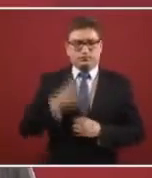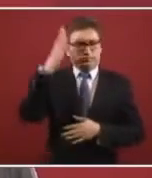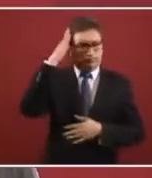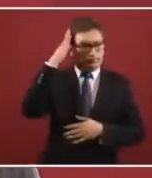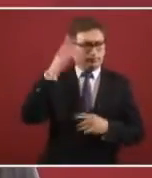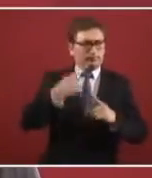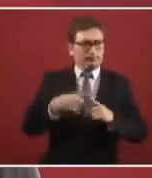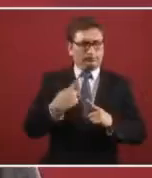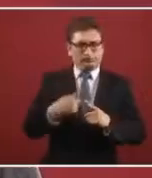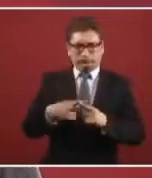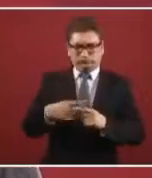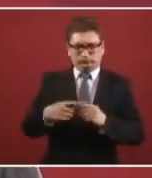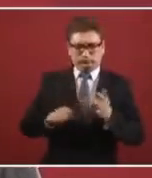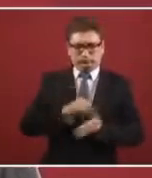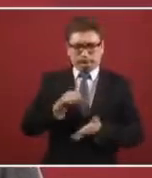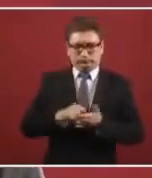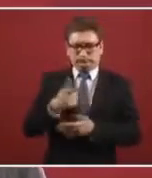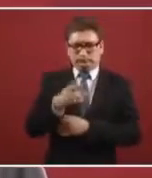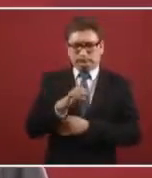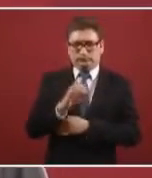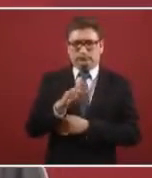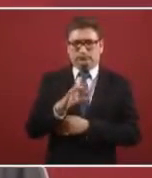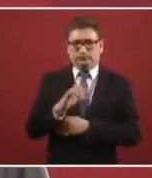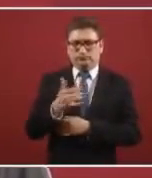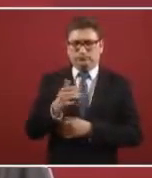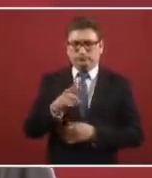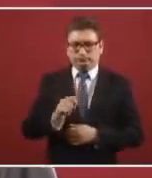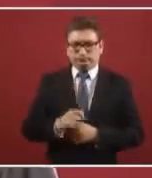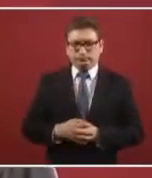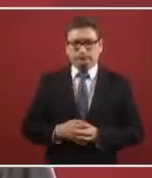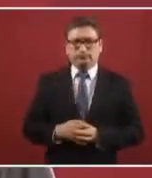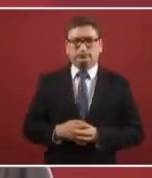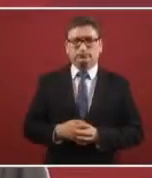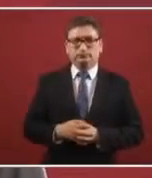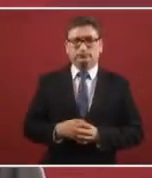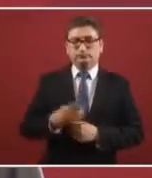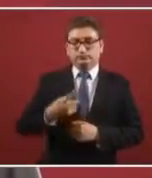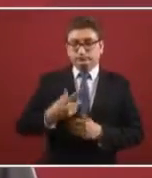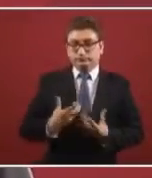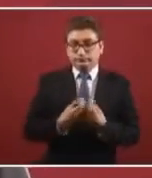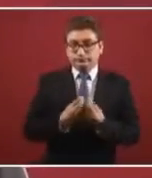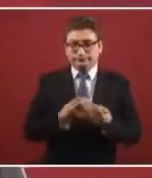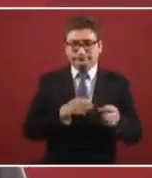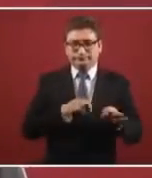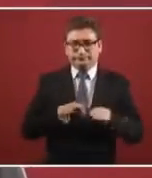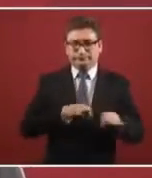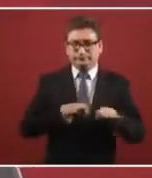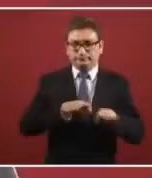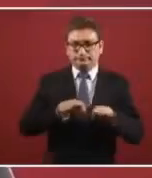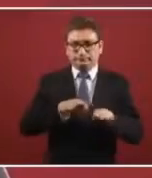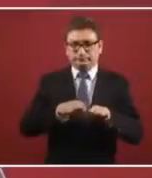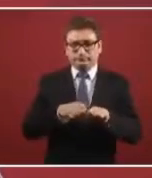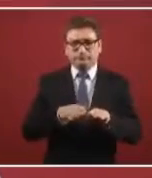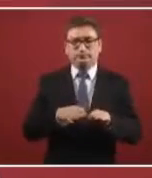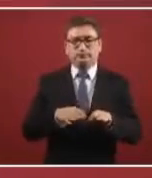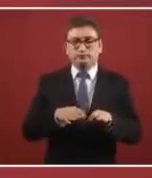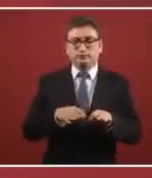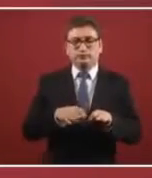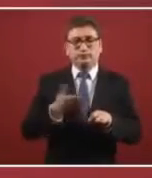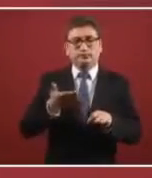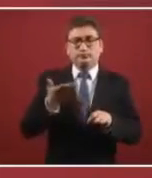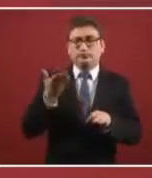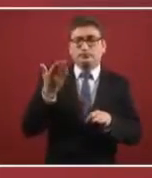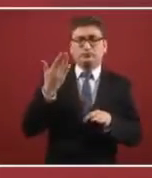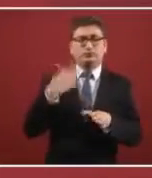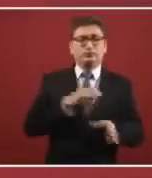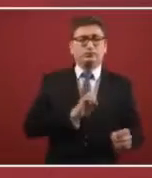president el Centro Geo de that CONACYT. they've got the Geo Department of CONACYT, and they've been doing a job that